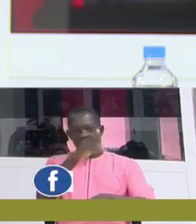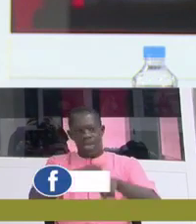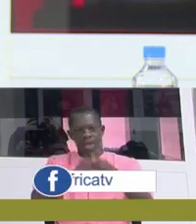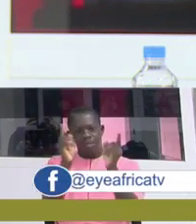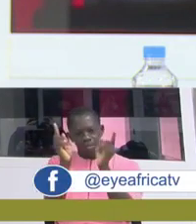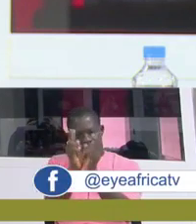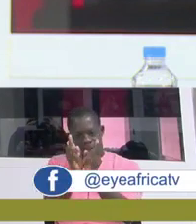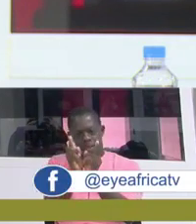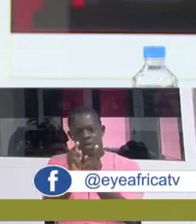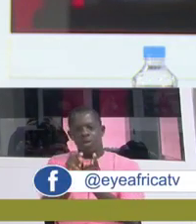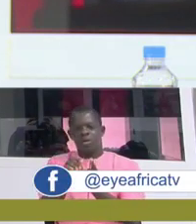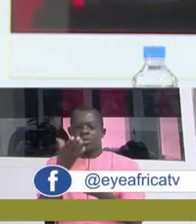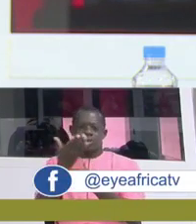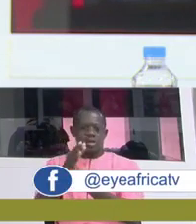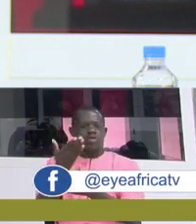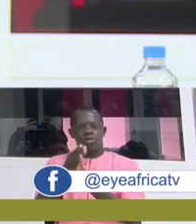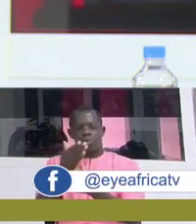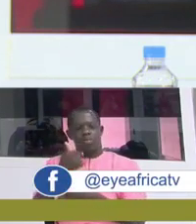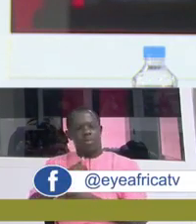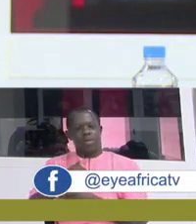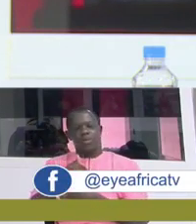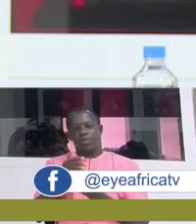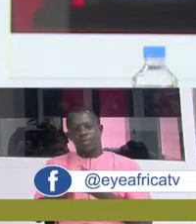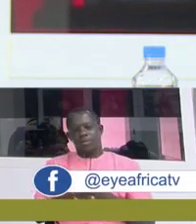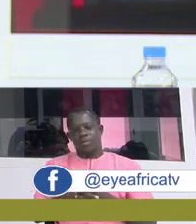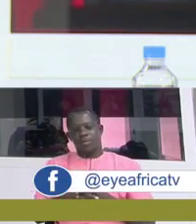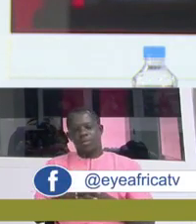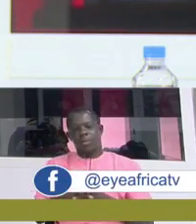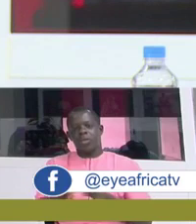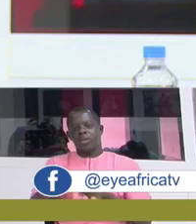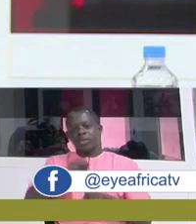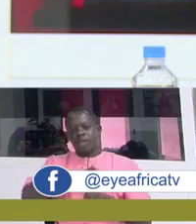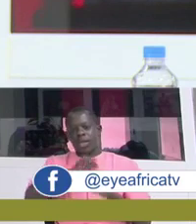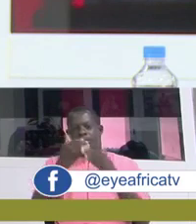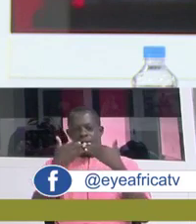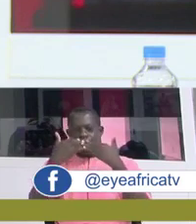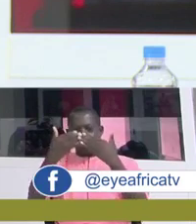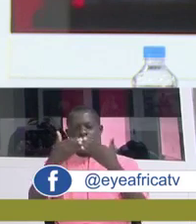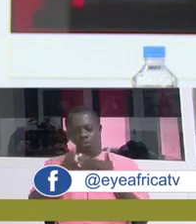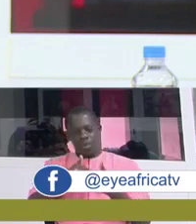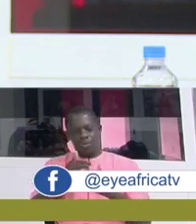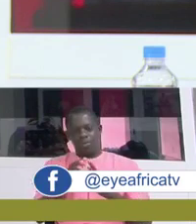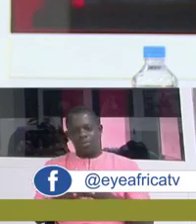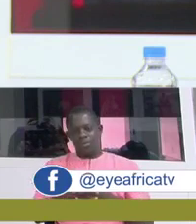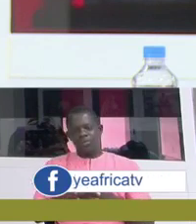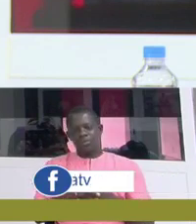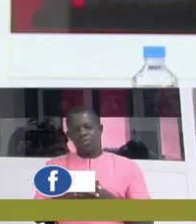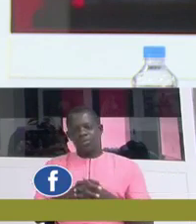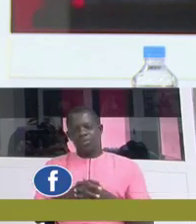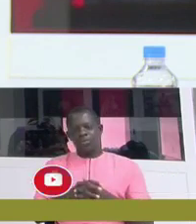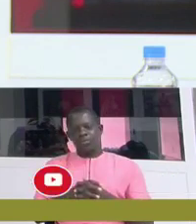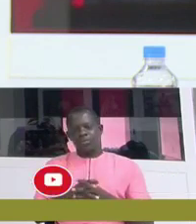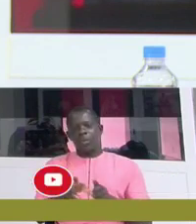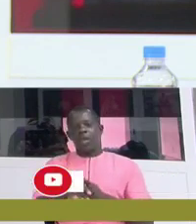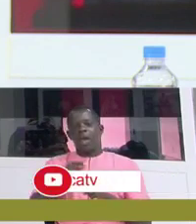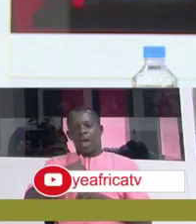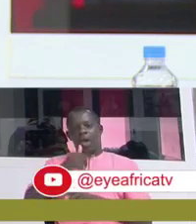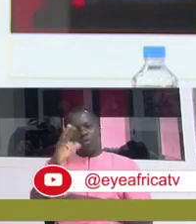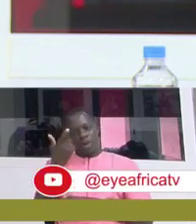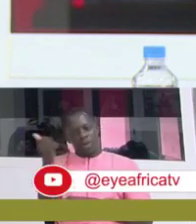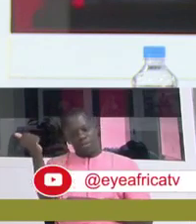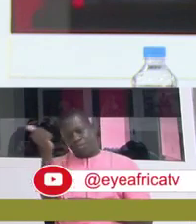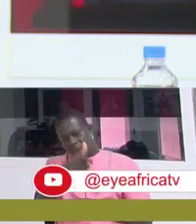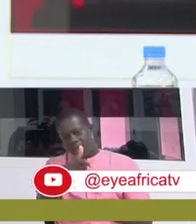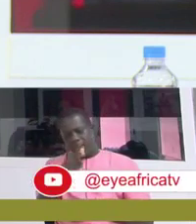time we meet, it can disturb. They used to disturb us. Konyoko, he said to me that mbe kodo ninjolale, I